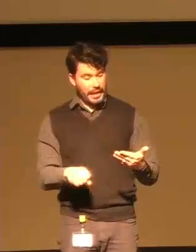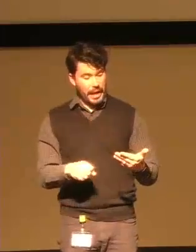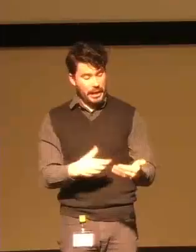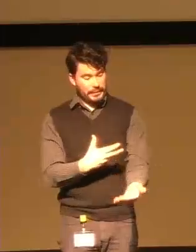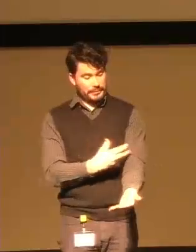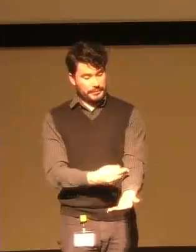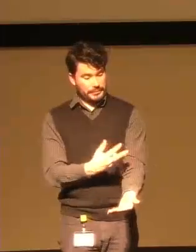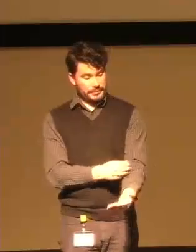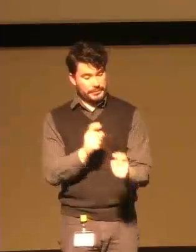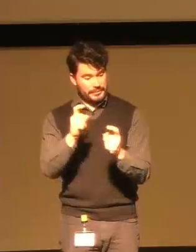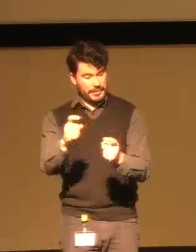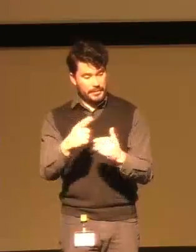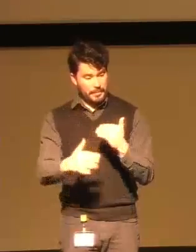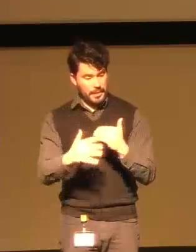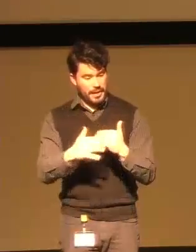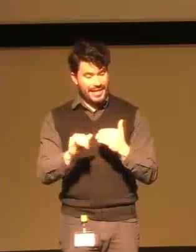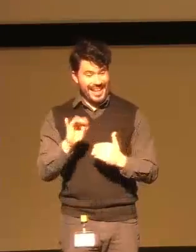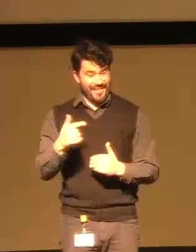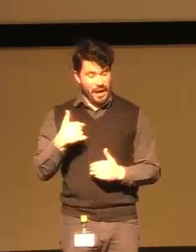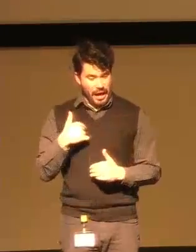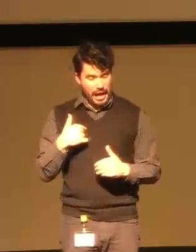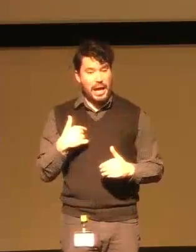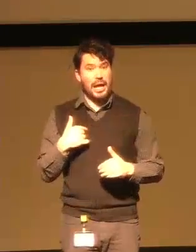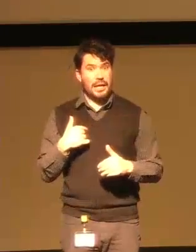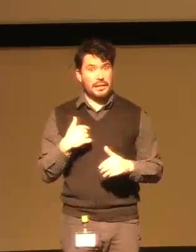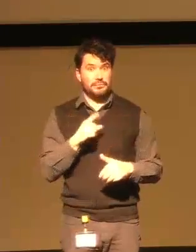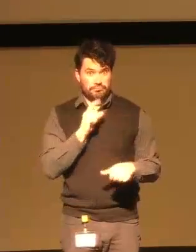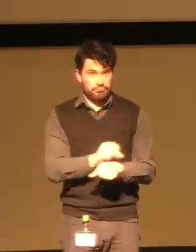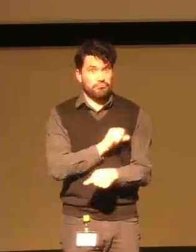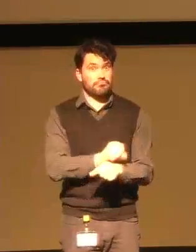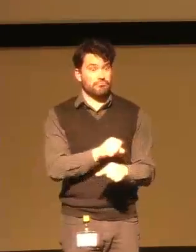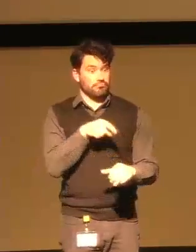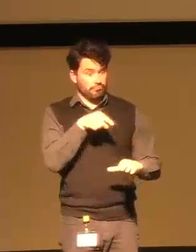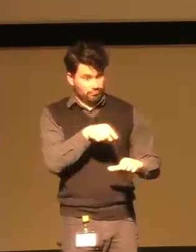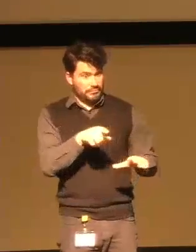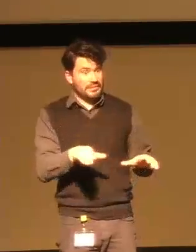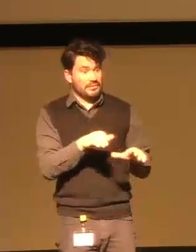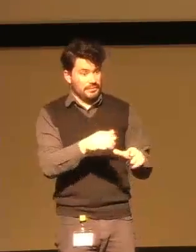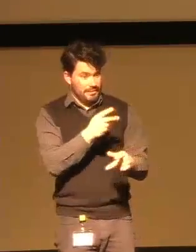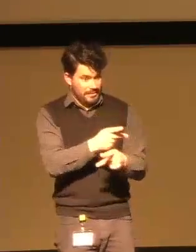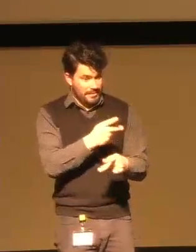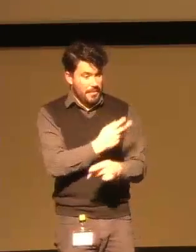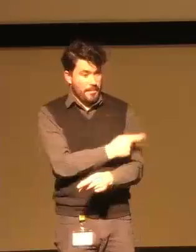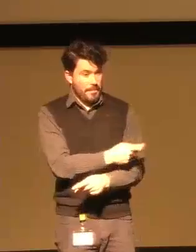for COVID patients, and we've been told yes, you can.